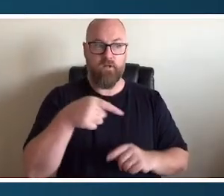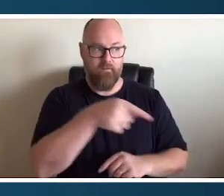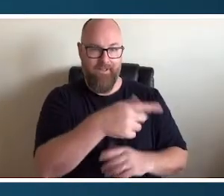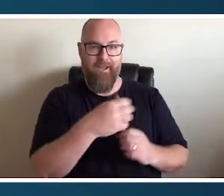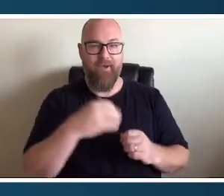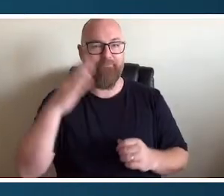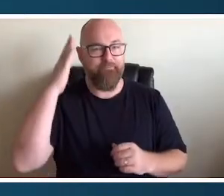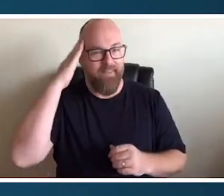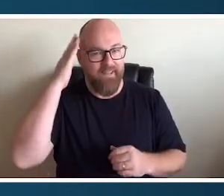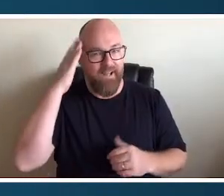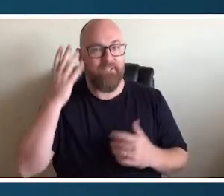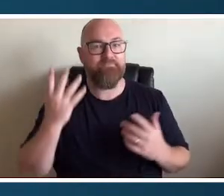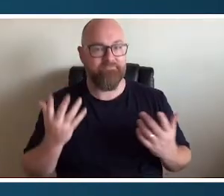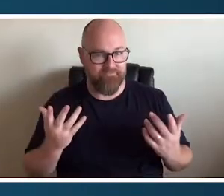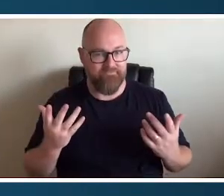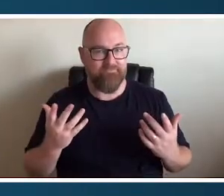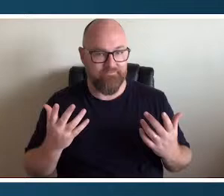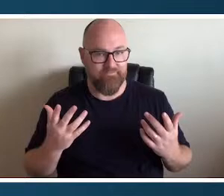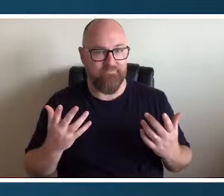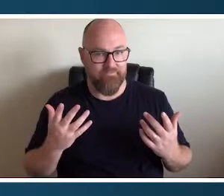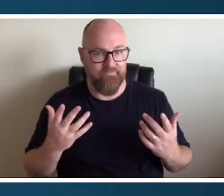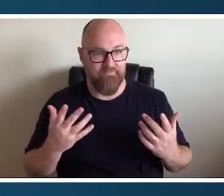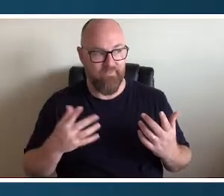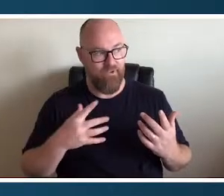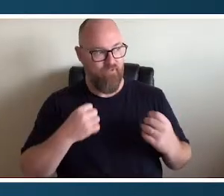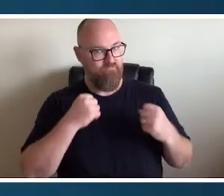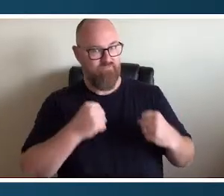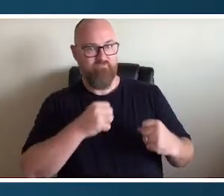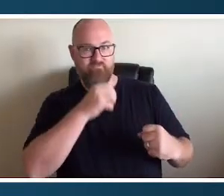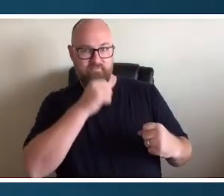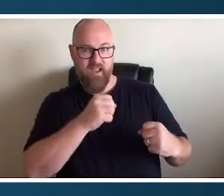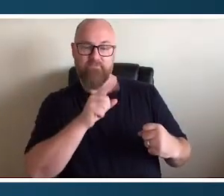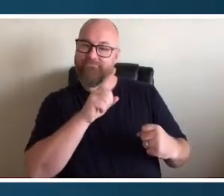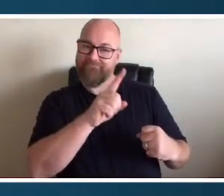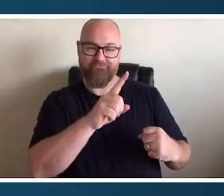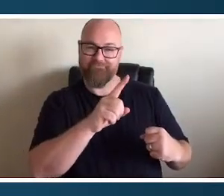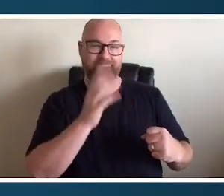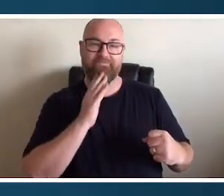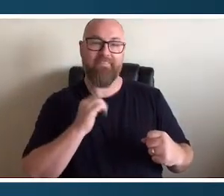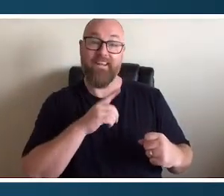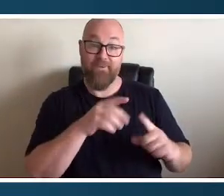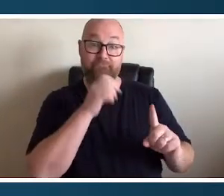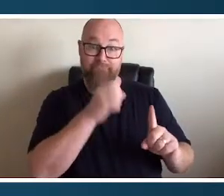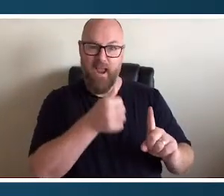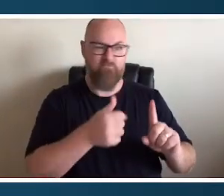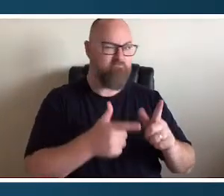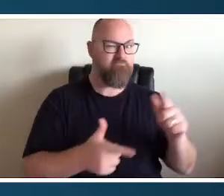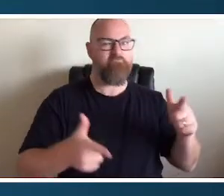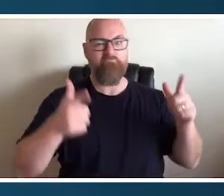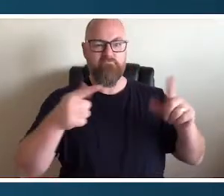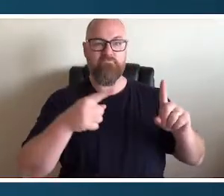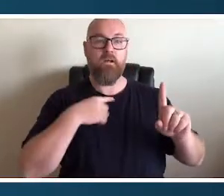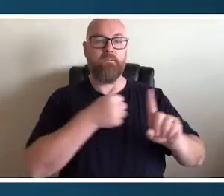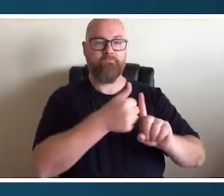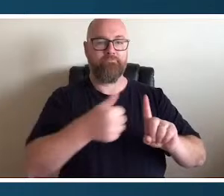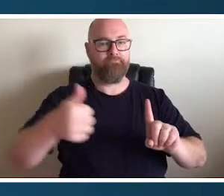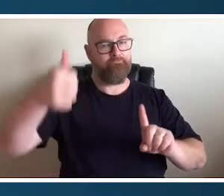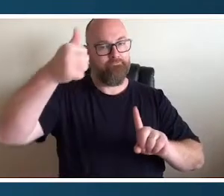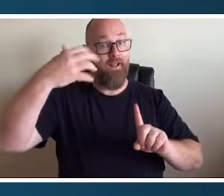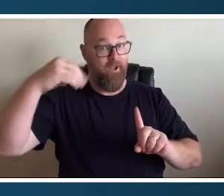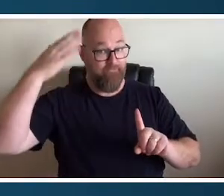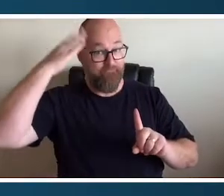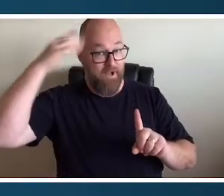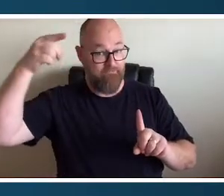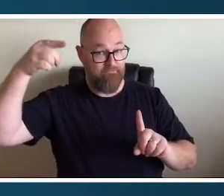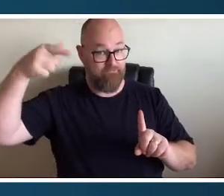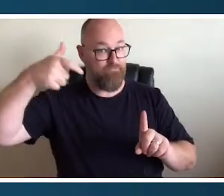very often there are women matriarchs who are actually can manage the levers of power. So it's how do we